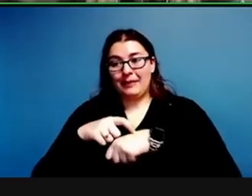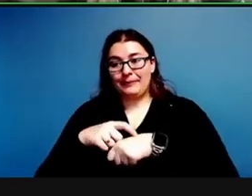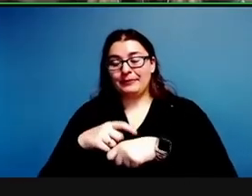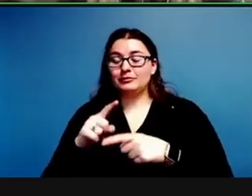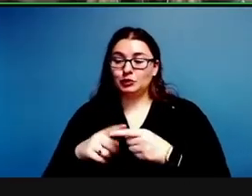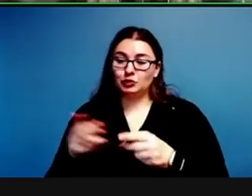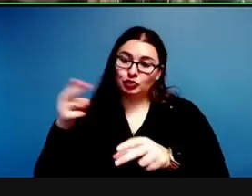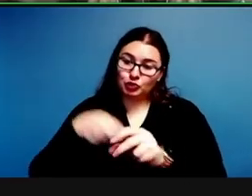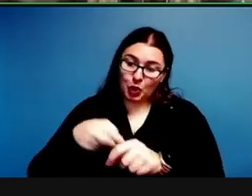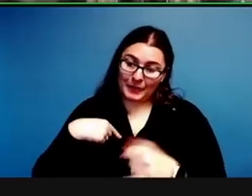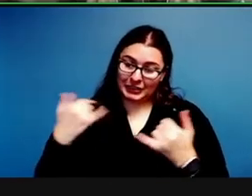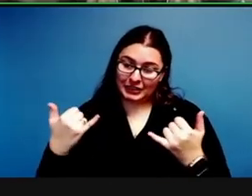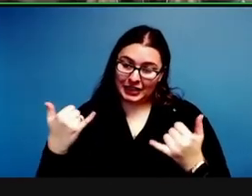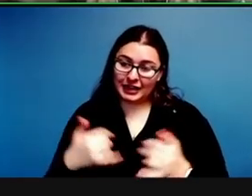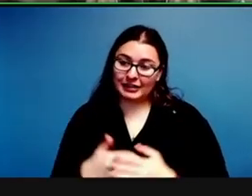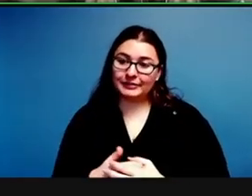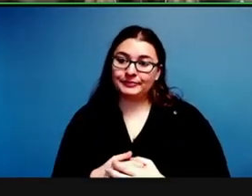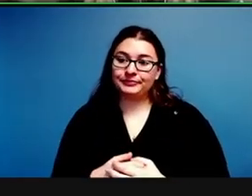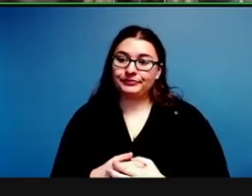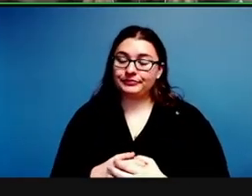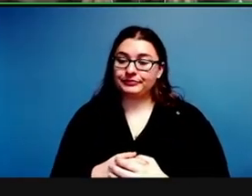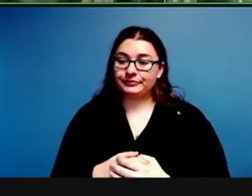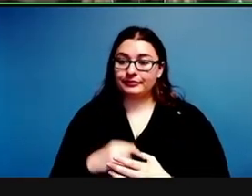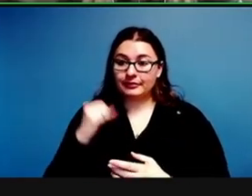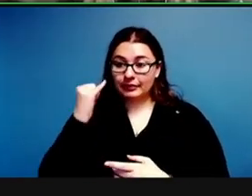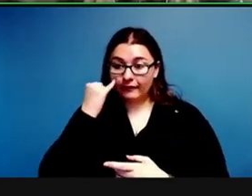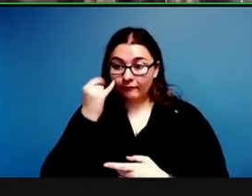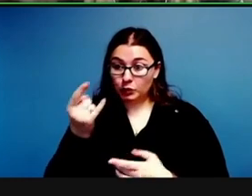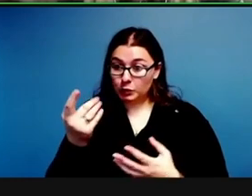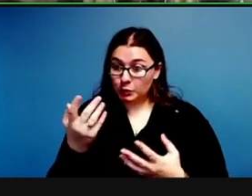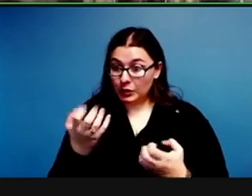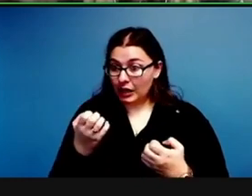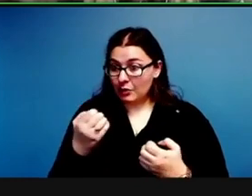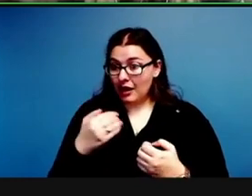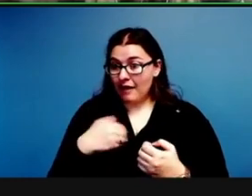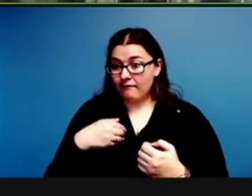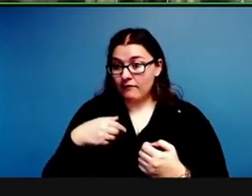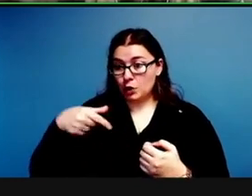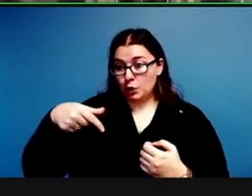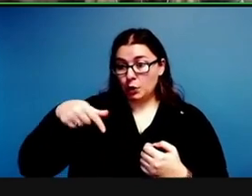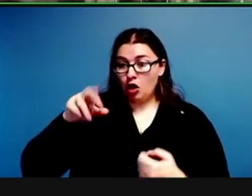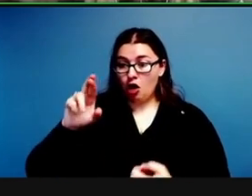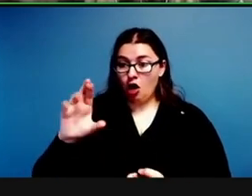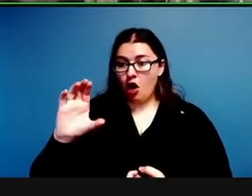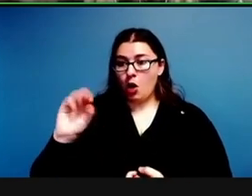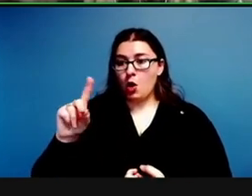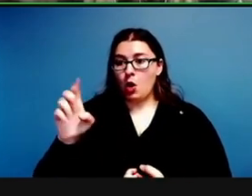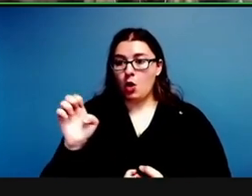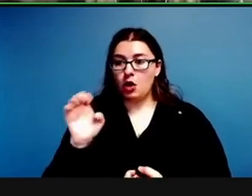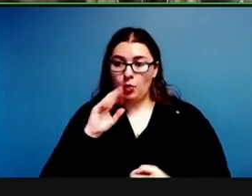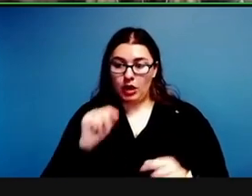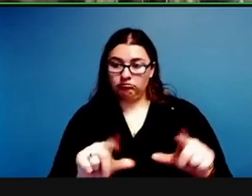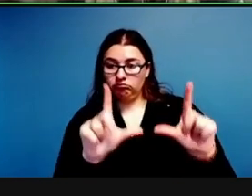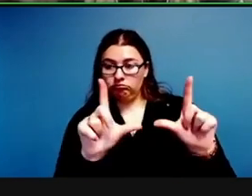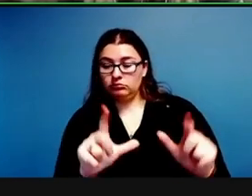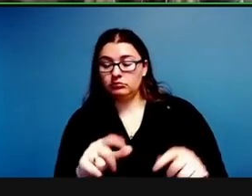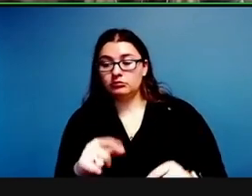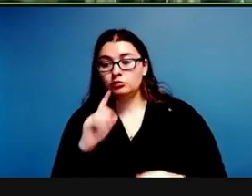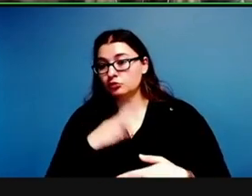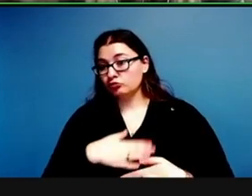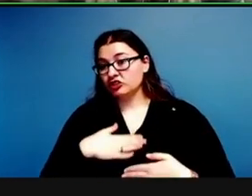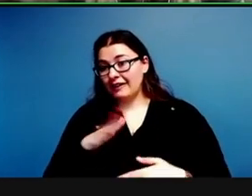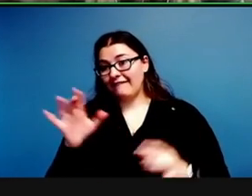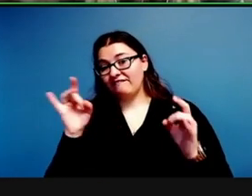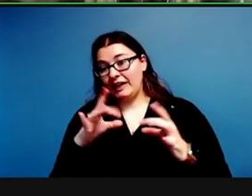to join me today. And if you would like to, we have a QR code that we'll put up on the screen, and we would appreciate